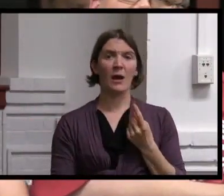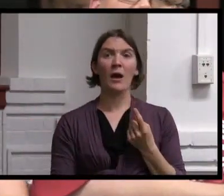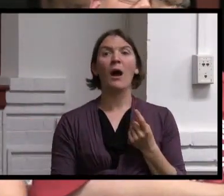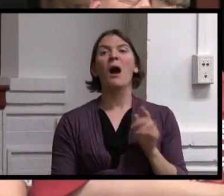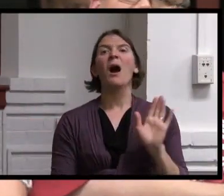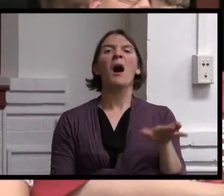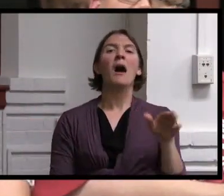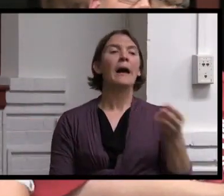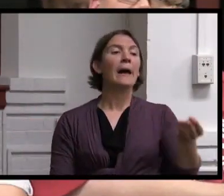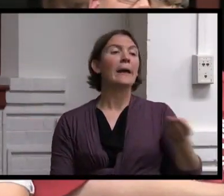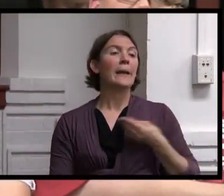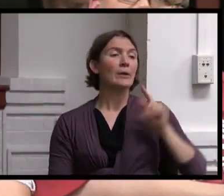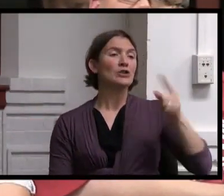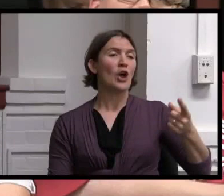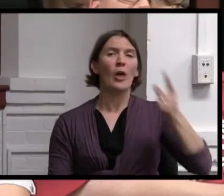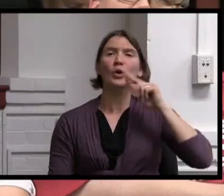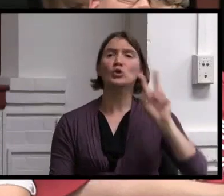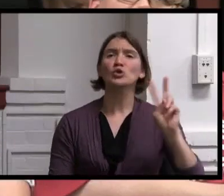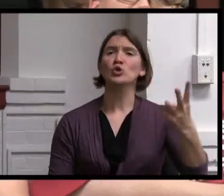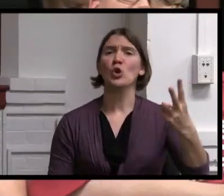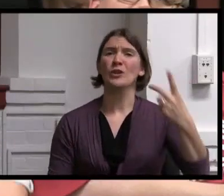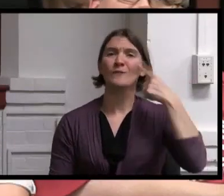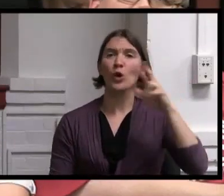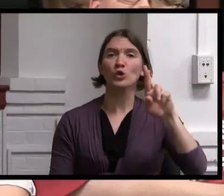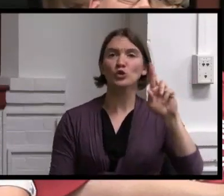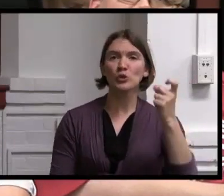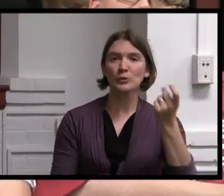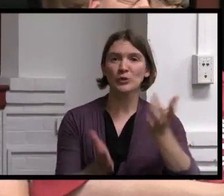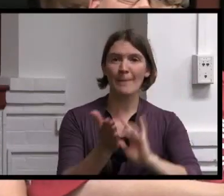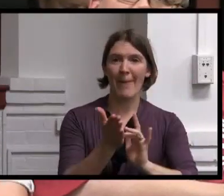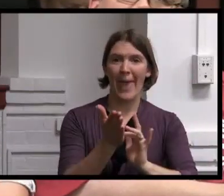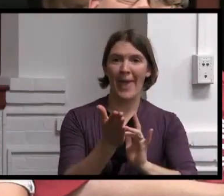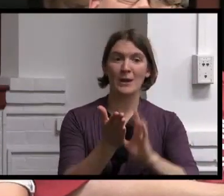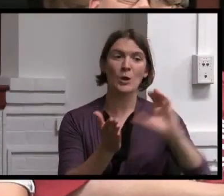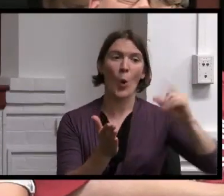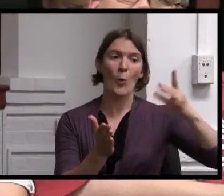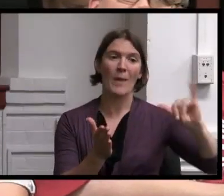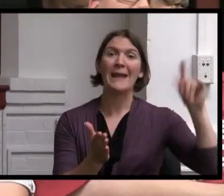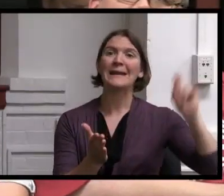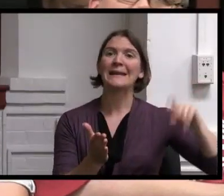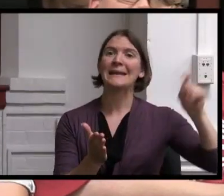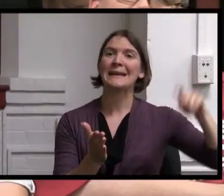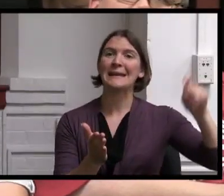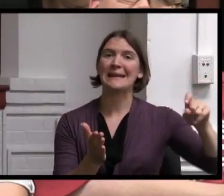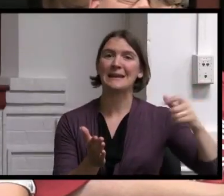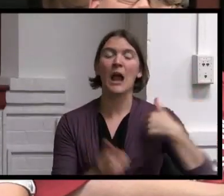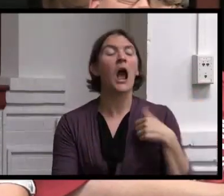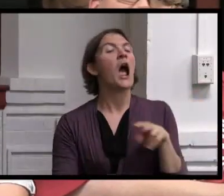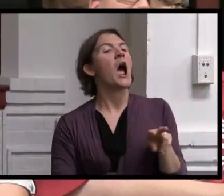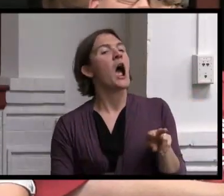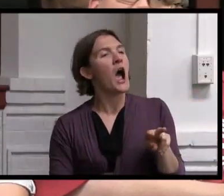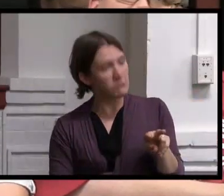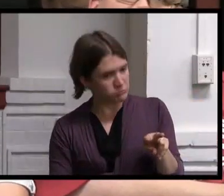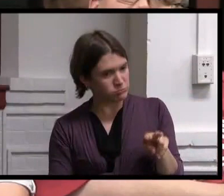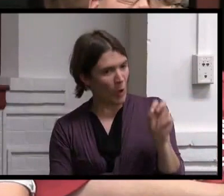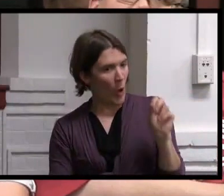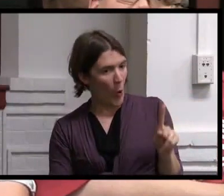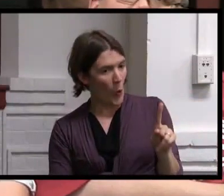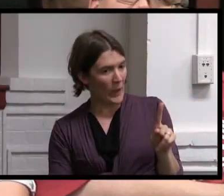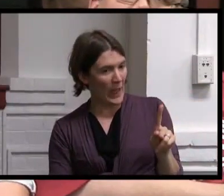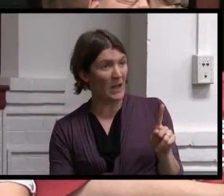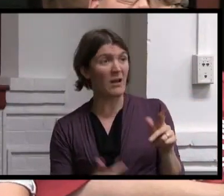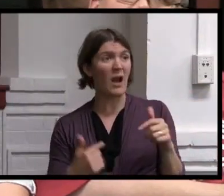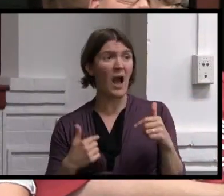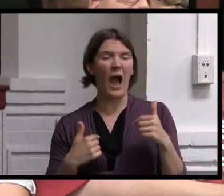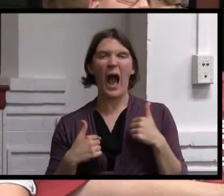give me a dollar, I think it was $2 for this prescription, that the copay. And so, okay, so I'm